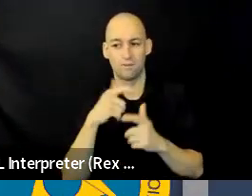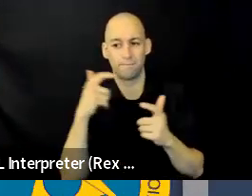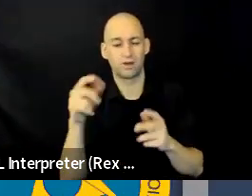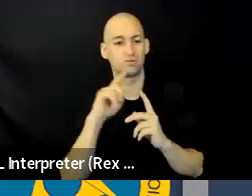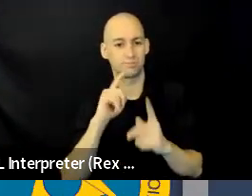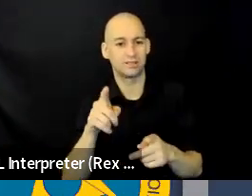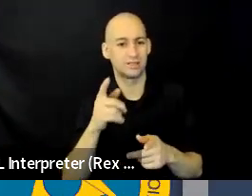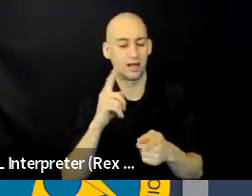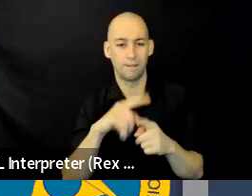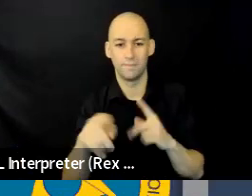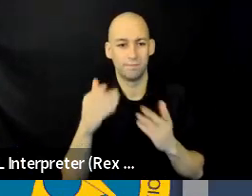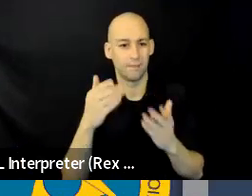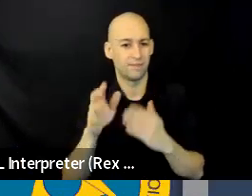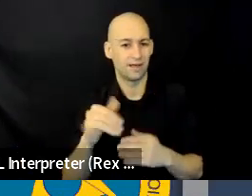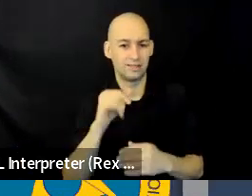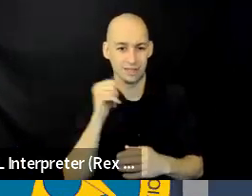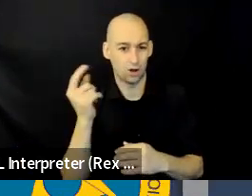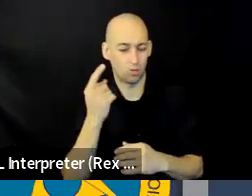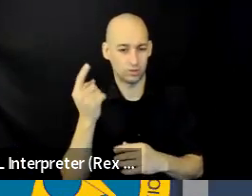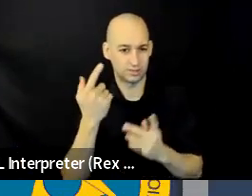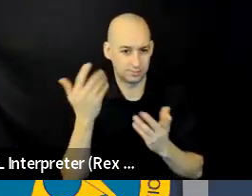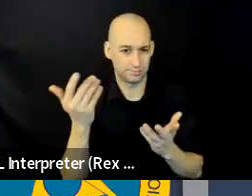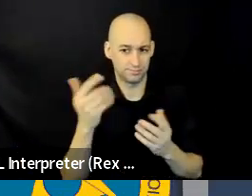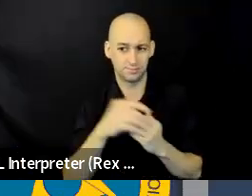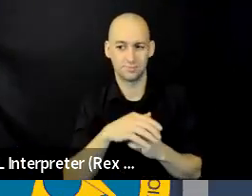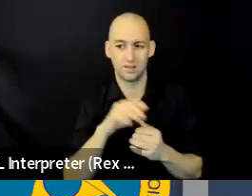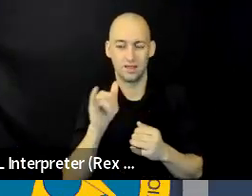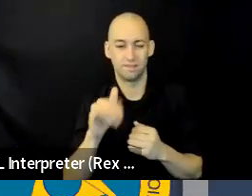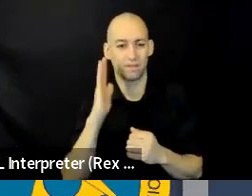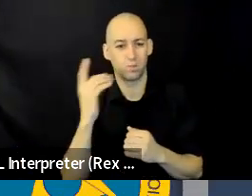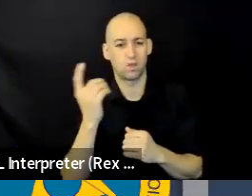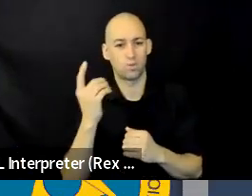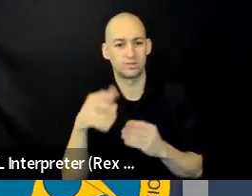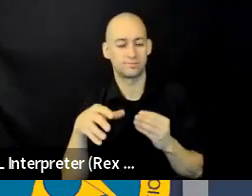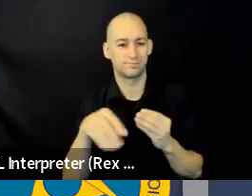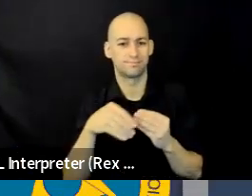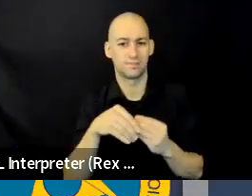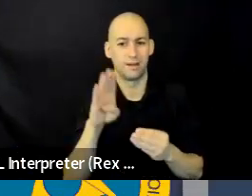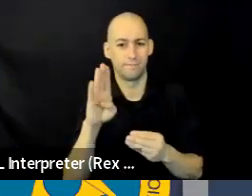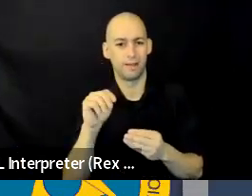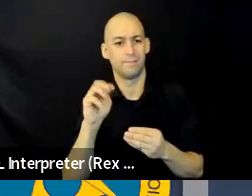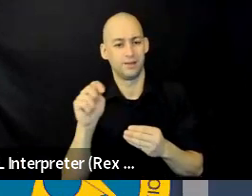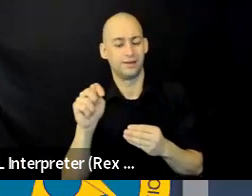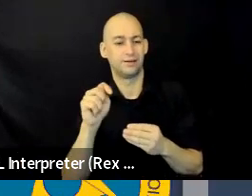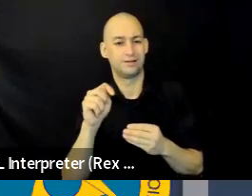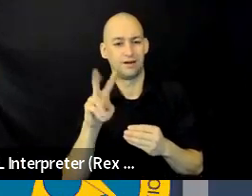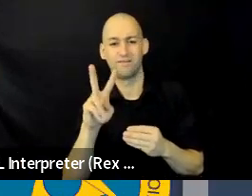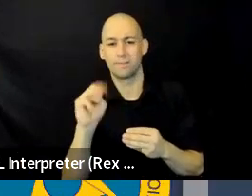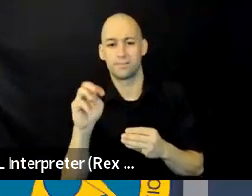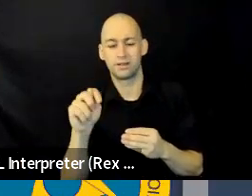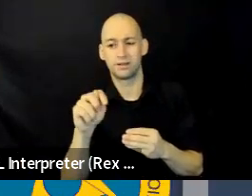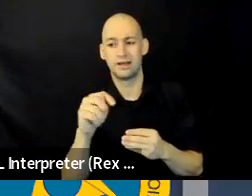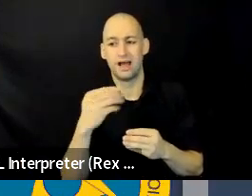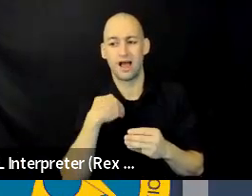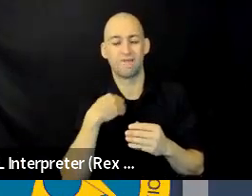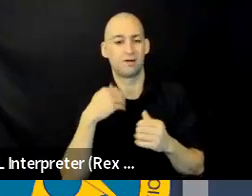this may not always be. So this is going to add, somebody mentioned VMTs so much when this happens, you heard that. We also have a major prison up